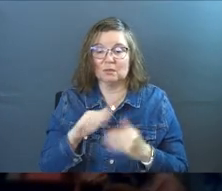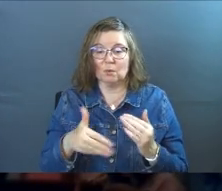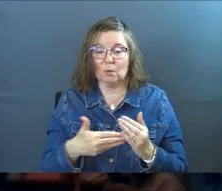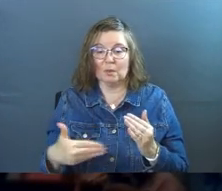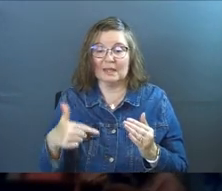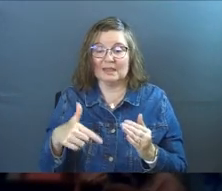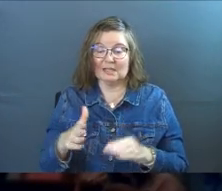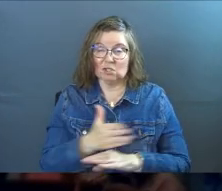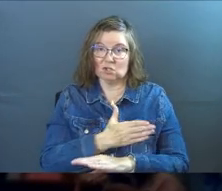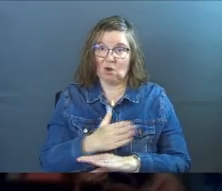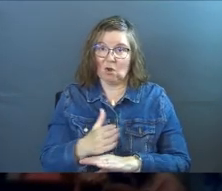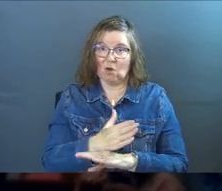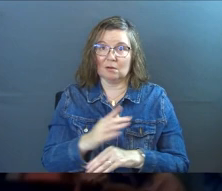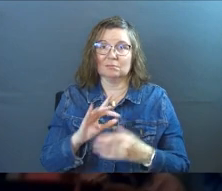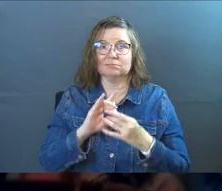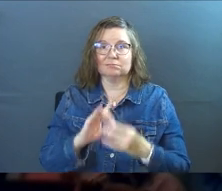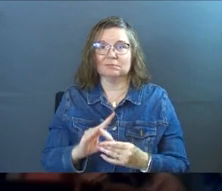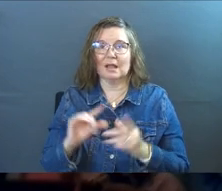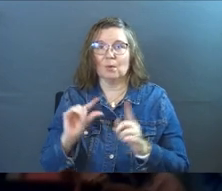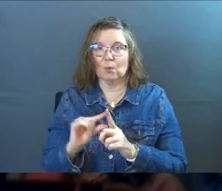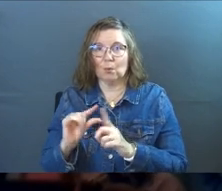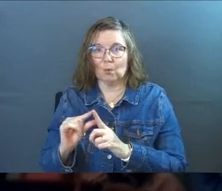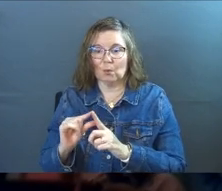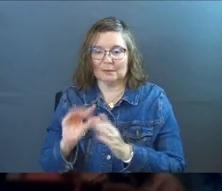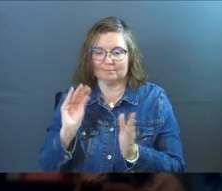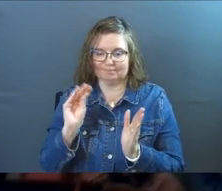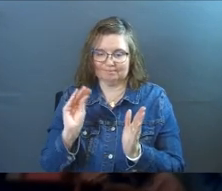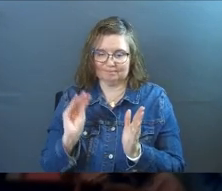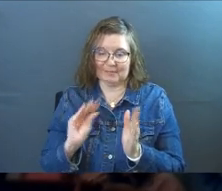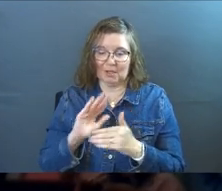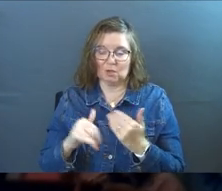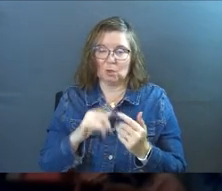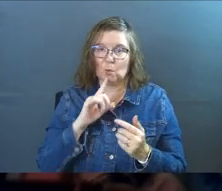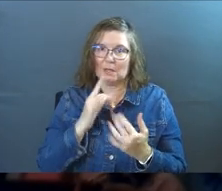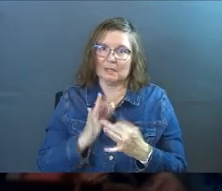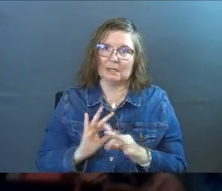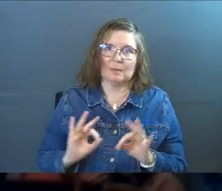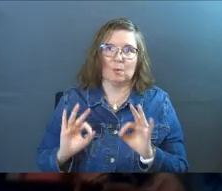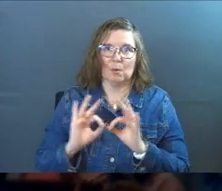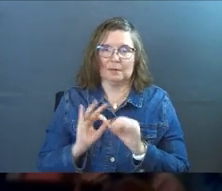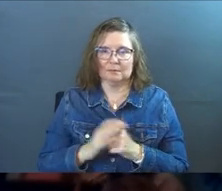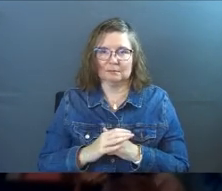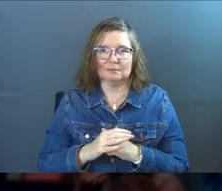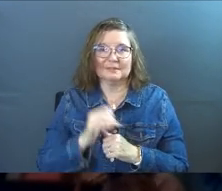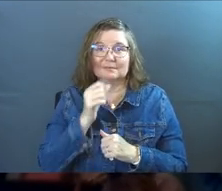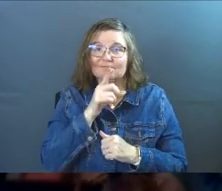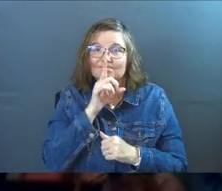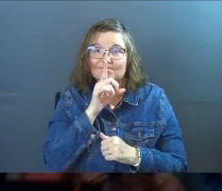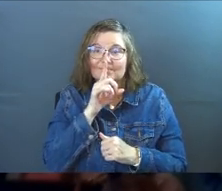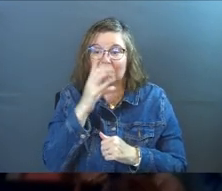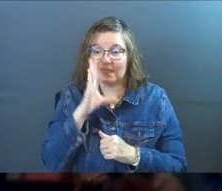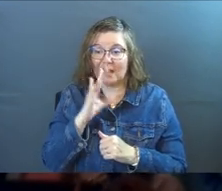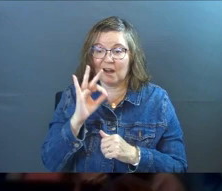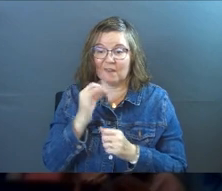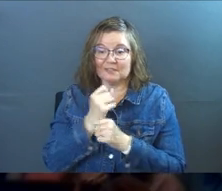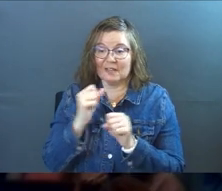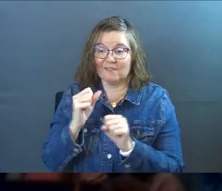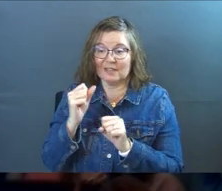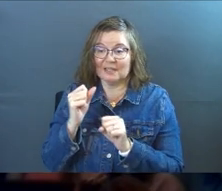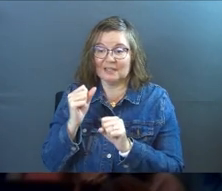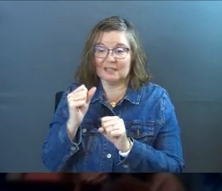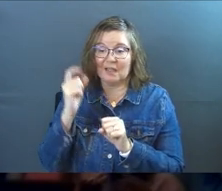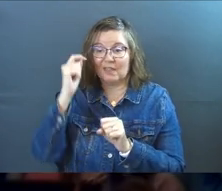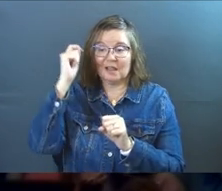whole thing, this song, it's all about little words that he puts in there because they're all super important. He doesn't say the God of